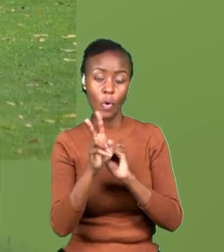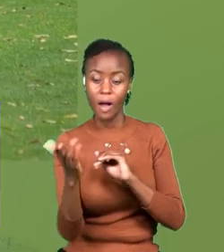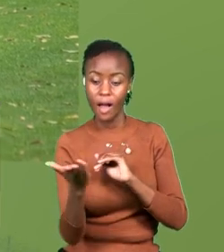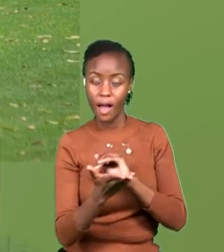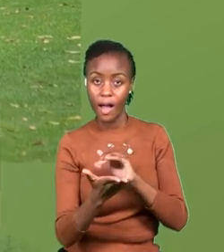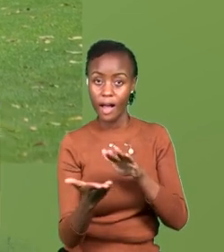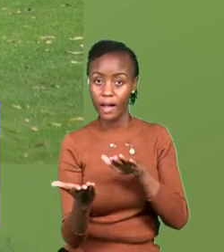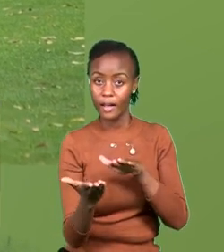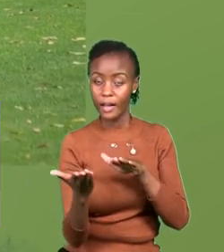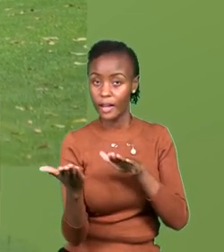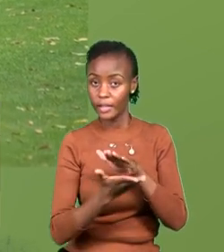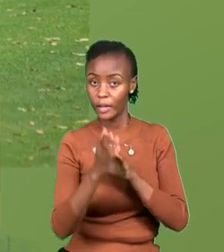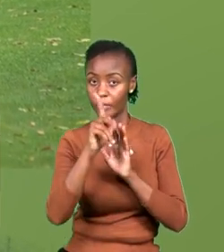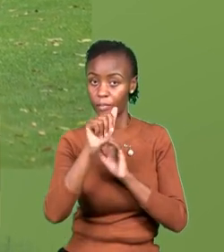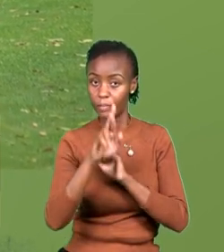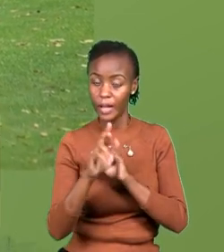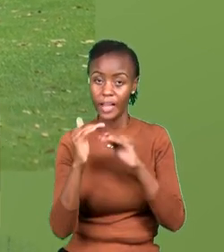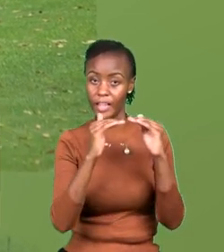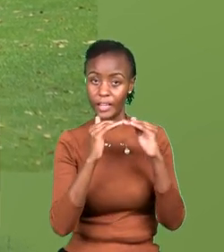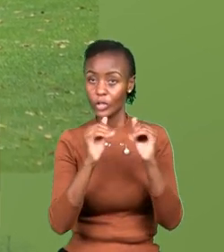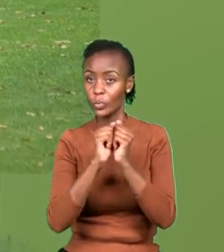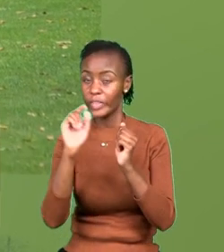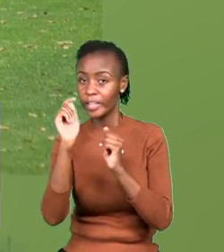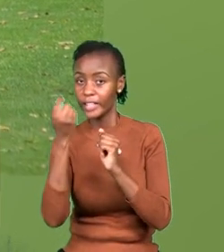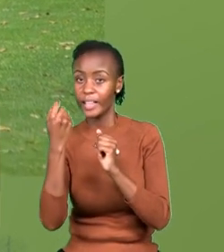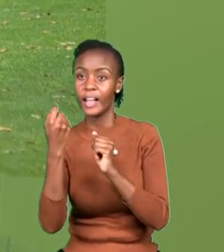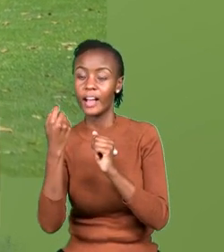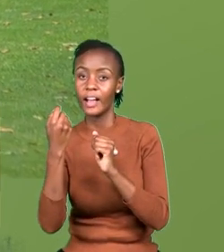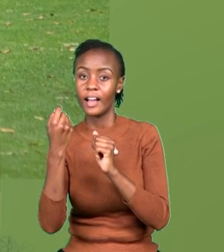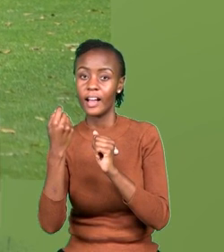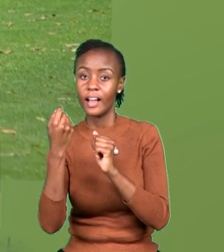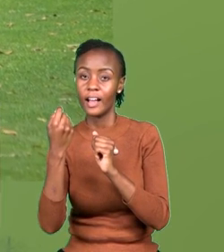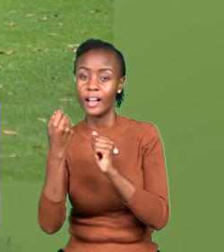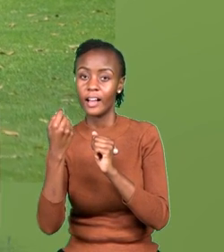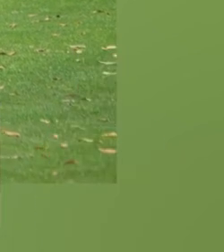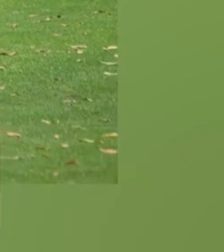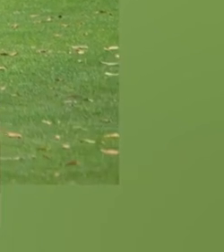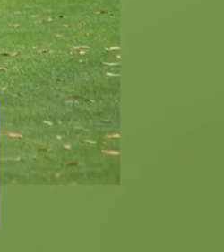for the second place with Kenya Railways Golf Club Alfred Nandwa.